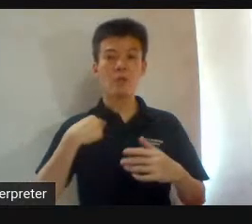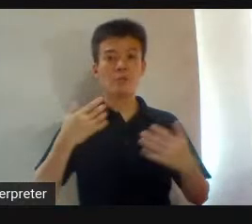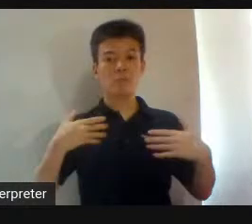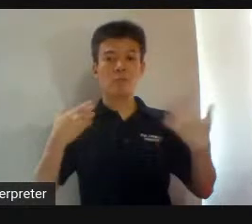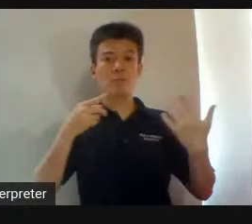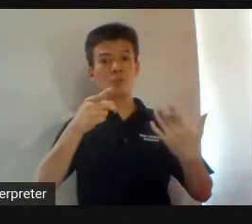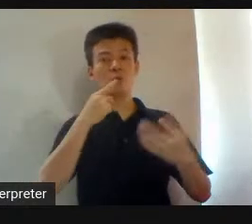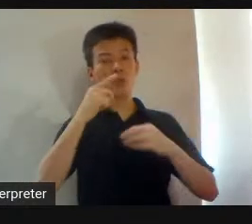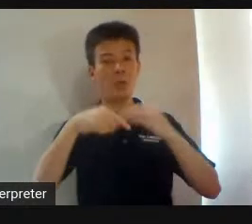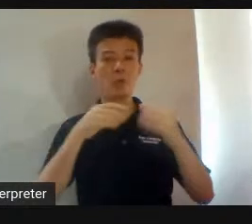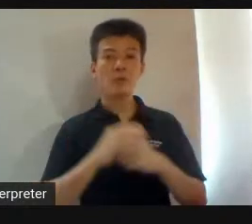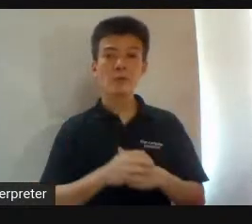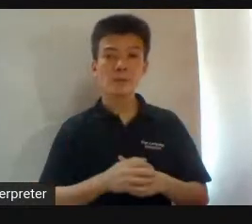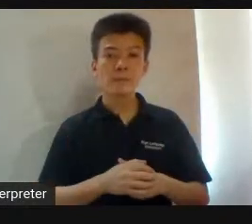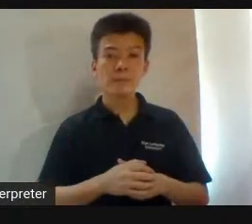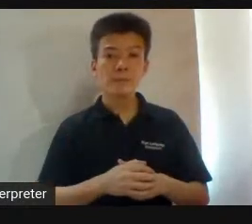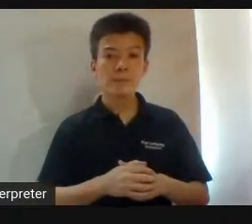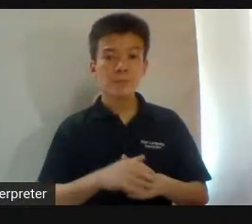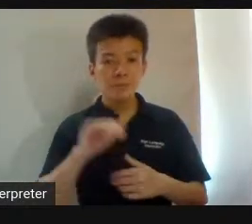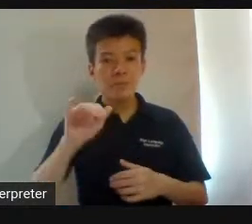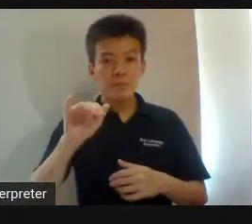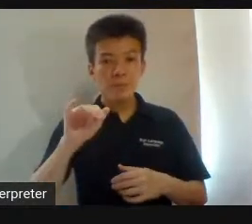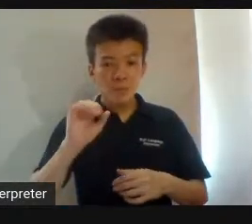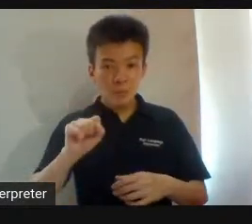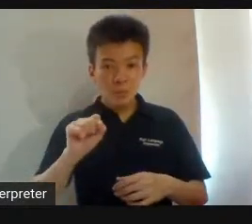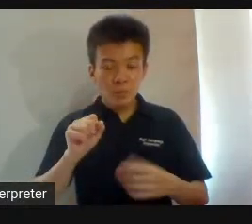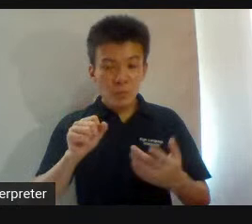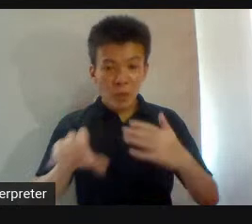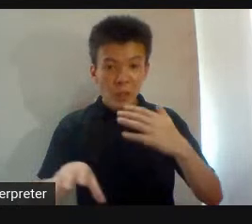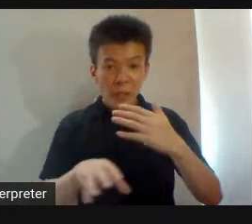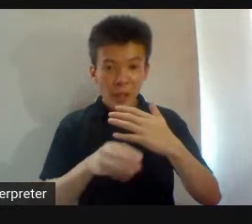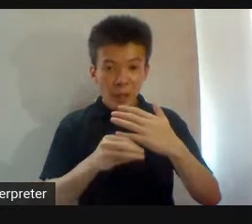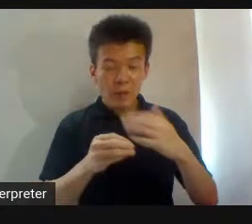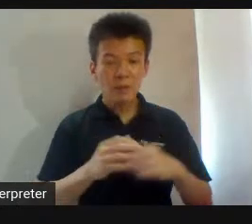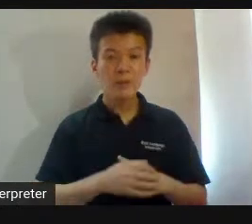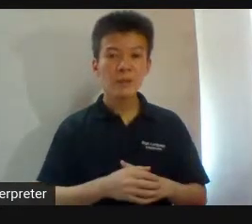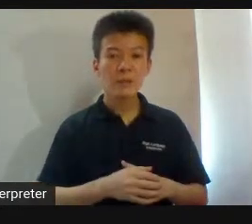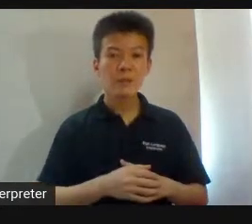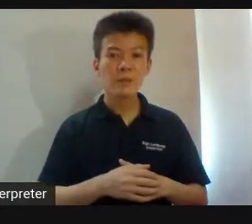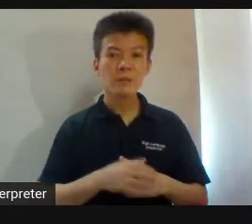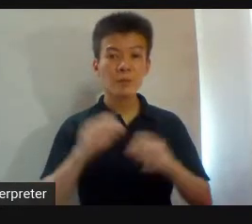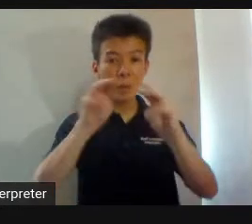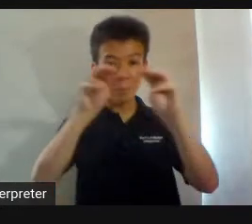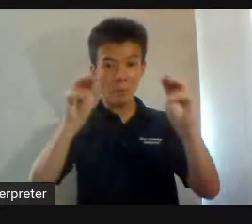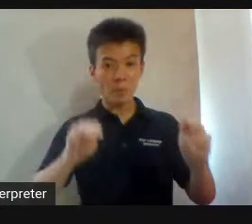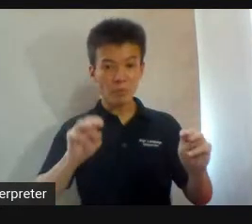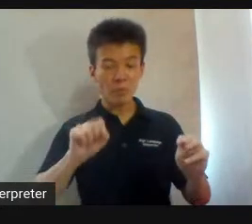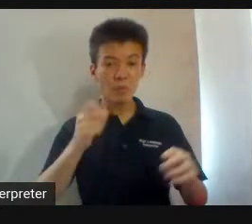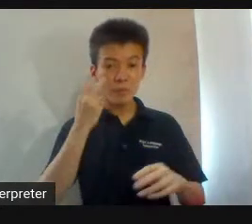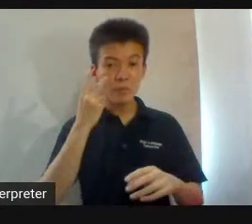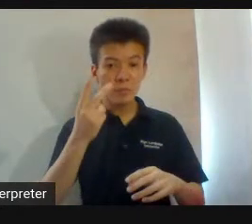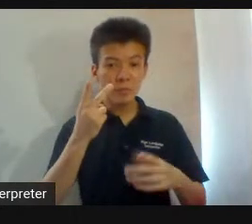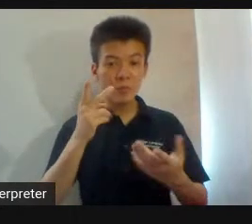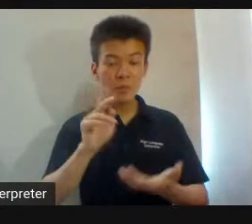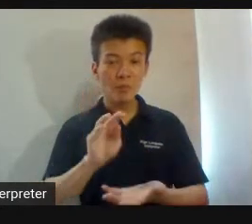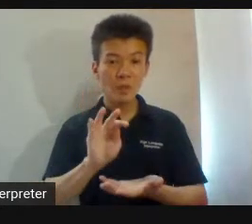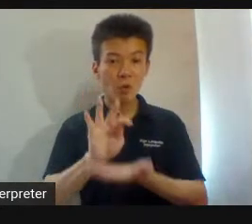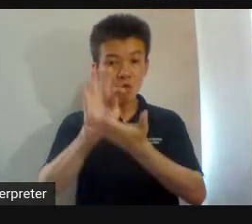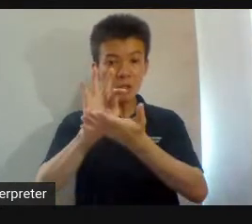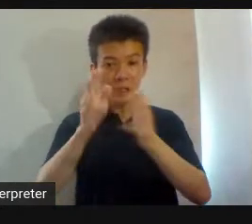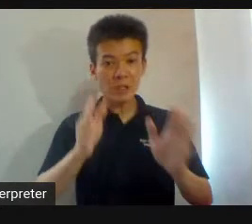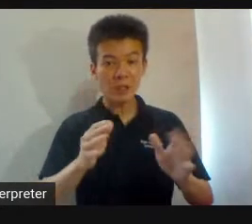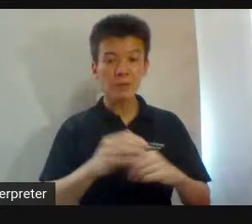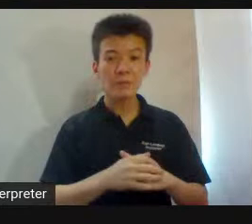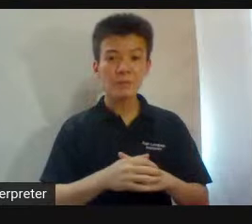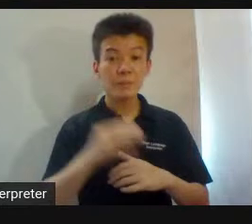brought up, Paul. Yeah. Can I also just add, like, I think museums could also look at facilitators. So